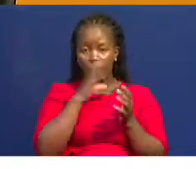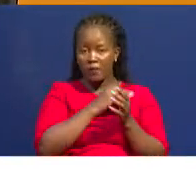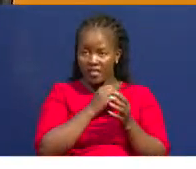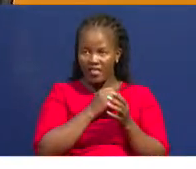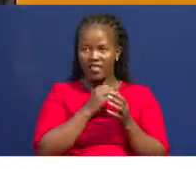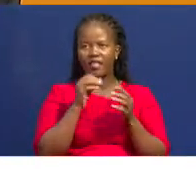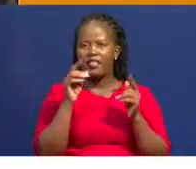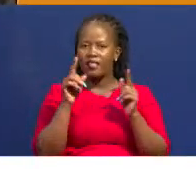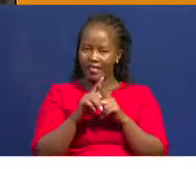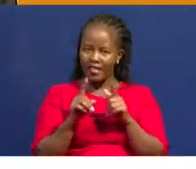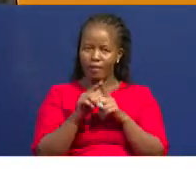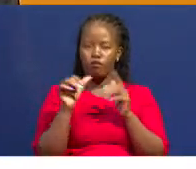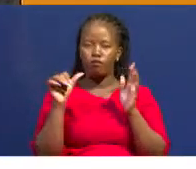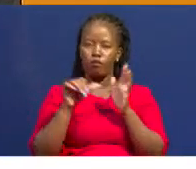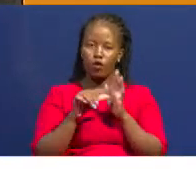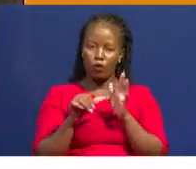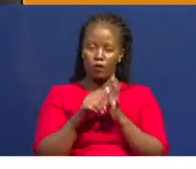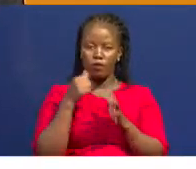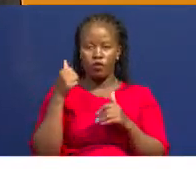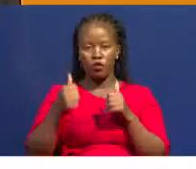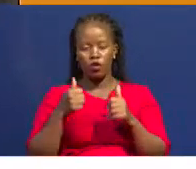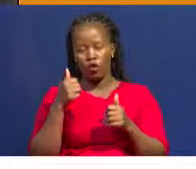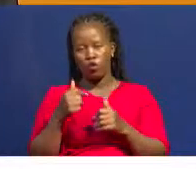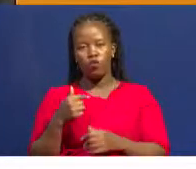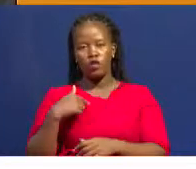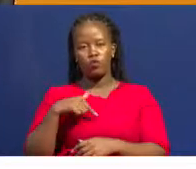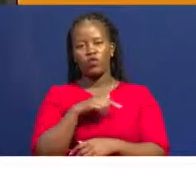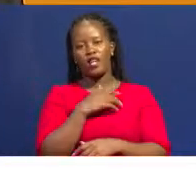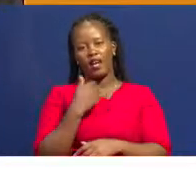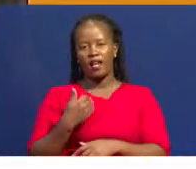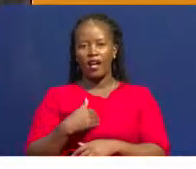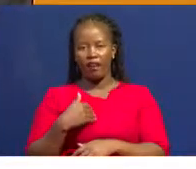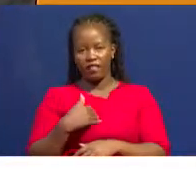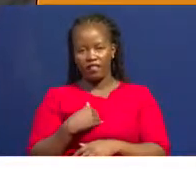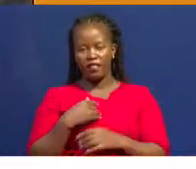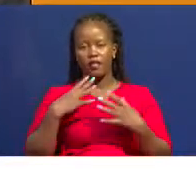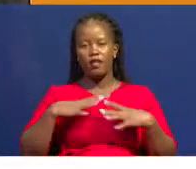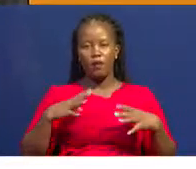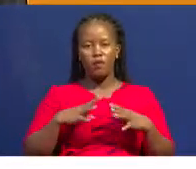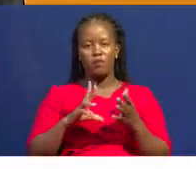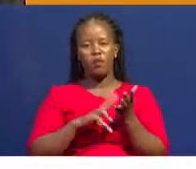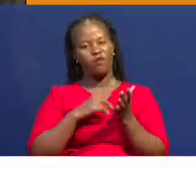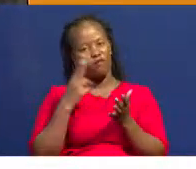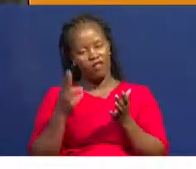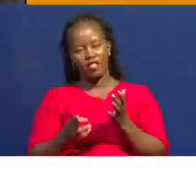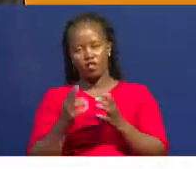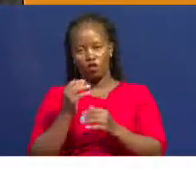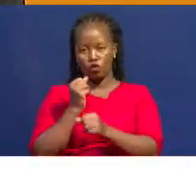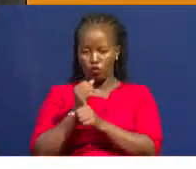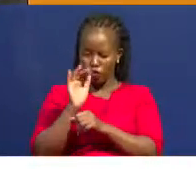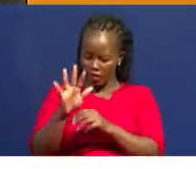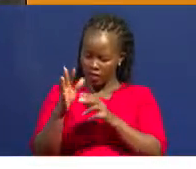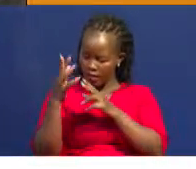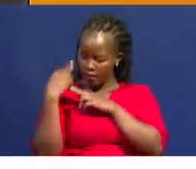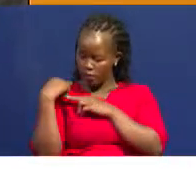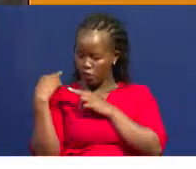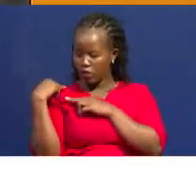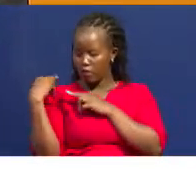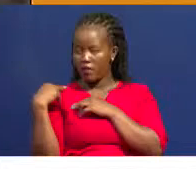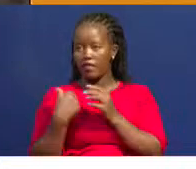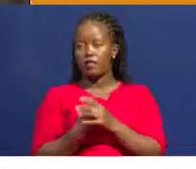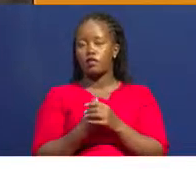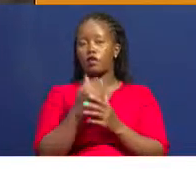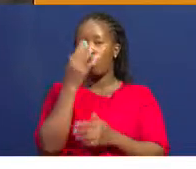same kind of problem which we are dealing with, people failing to do their honest part, because it is the responsibility